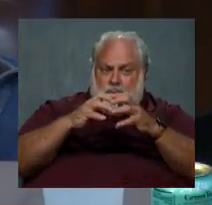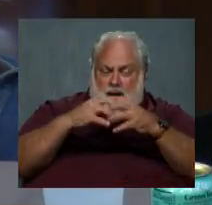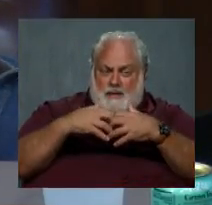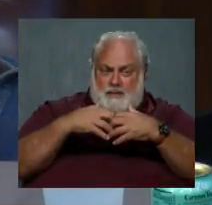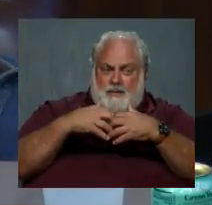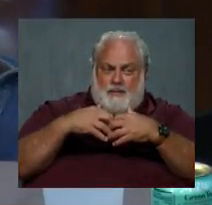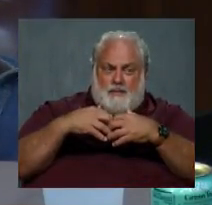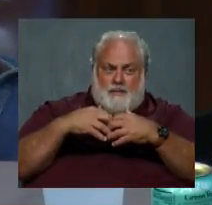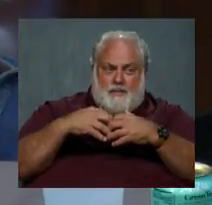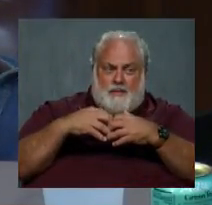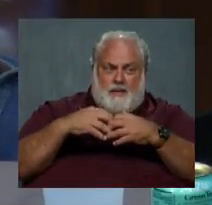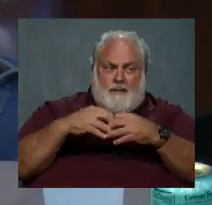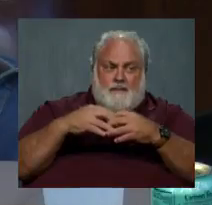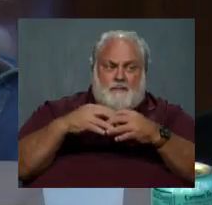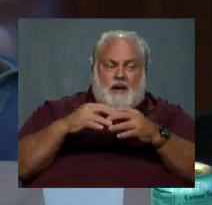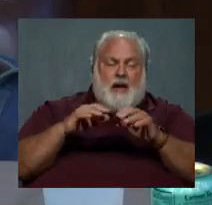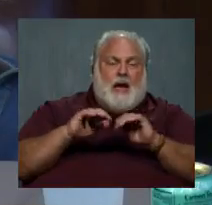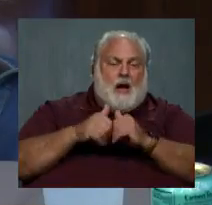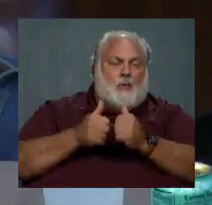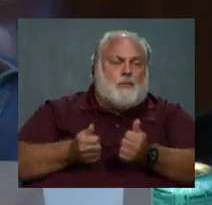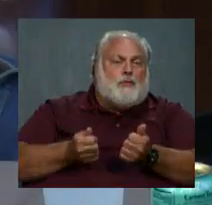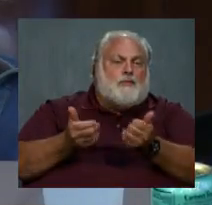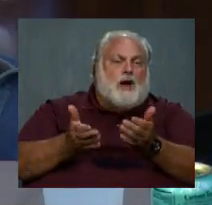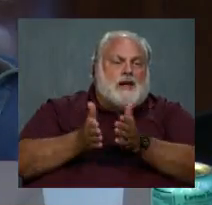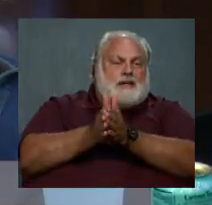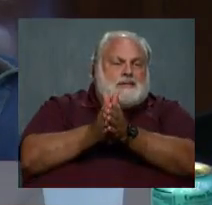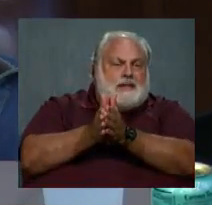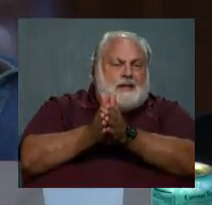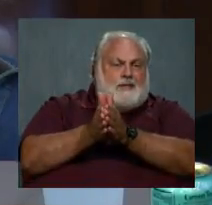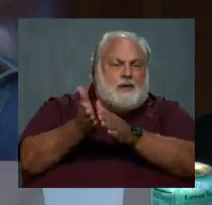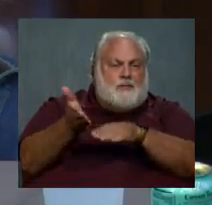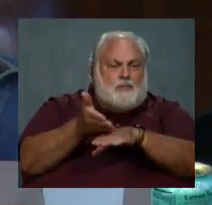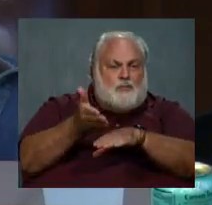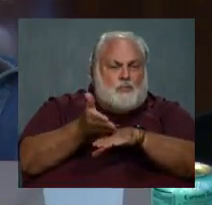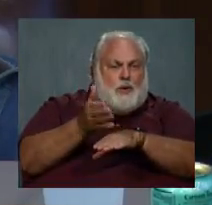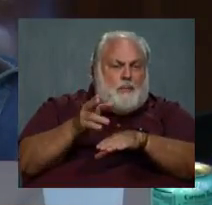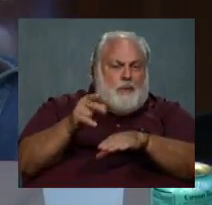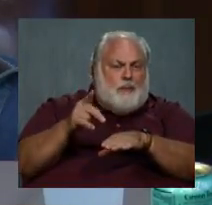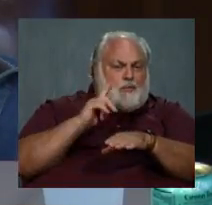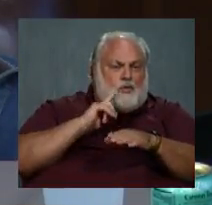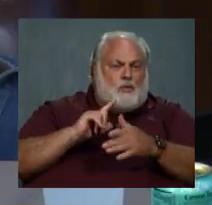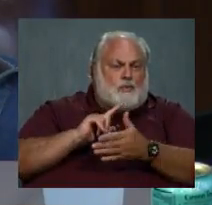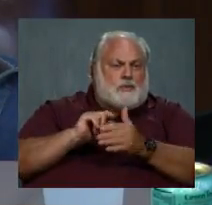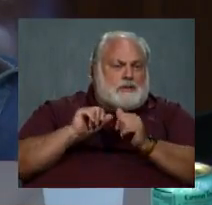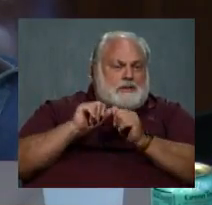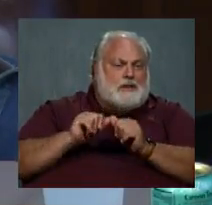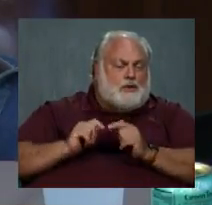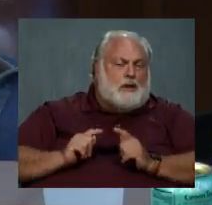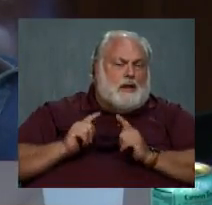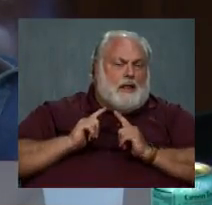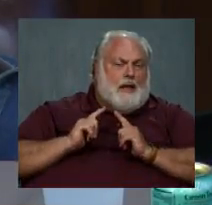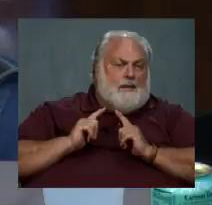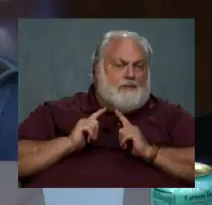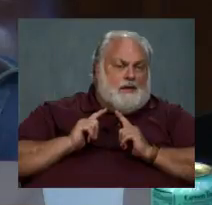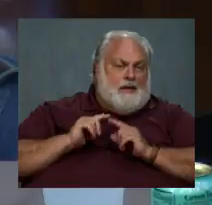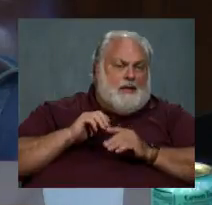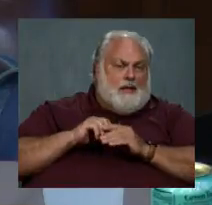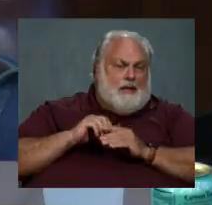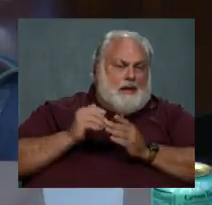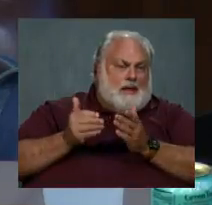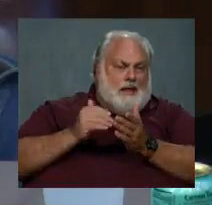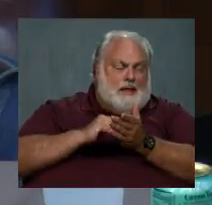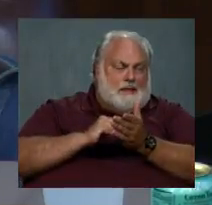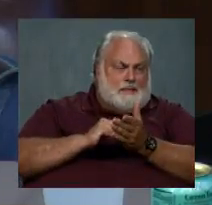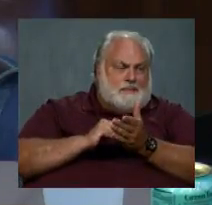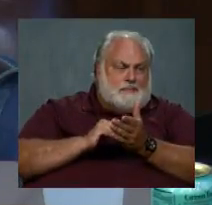and figure out a way we can provide incentives to bring those up to bear and offer those chances for people to come back and rehab those, because I don't